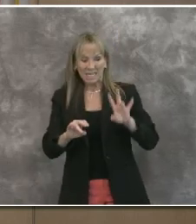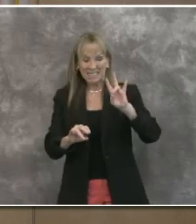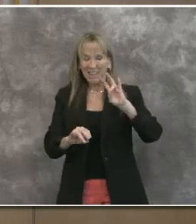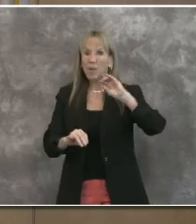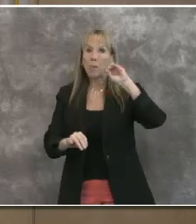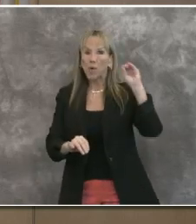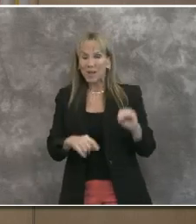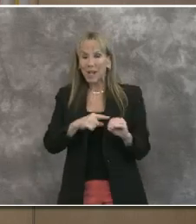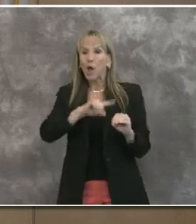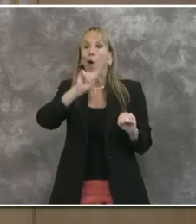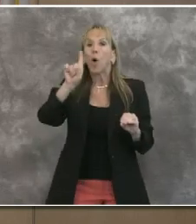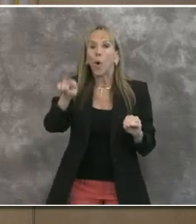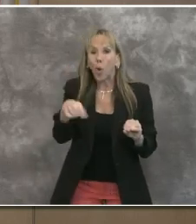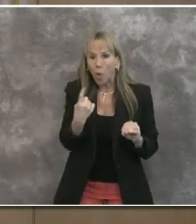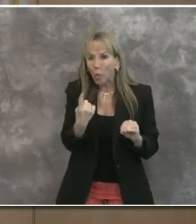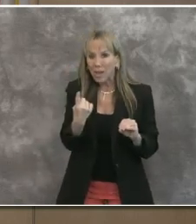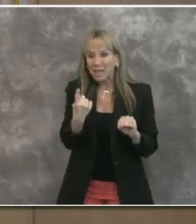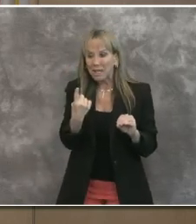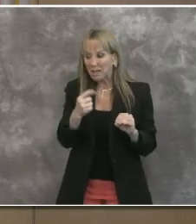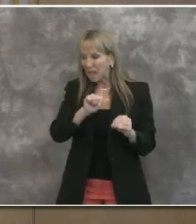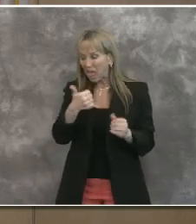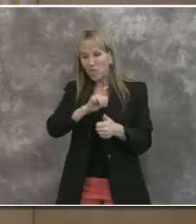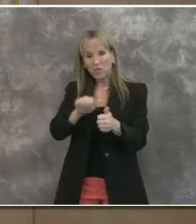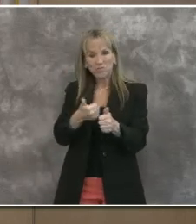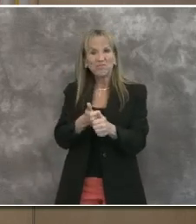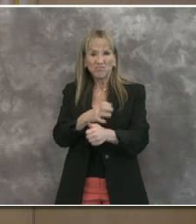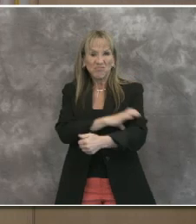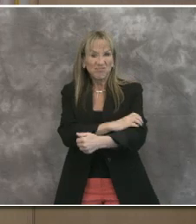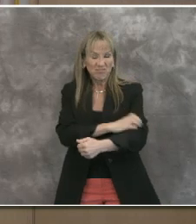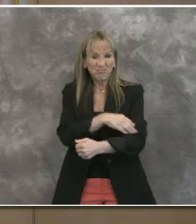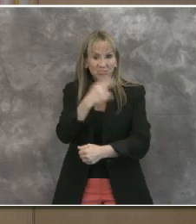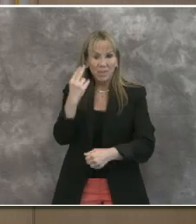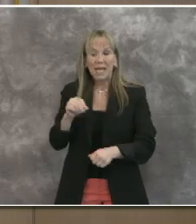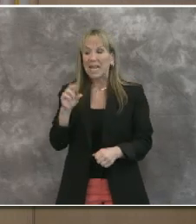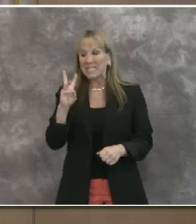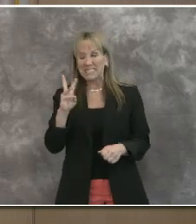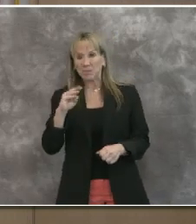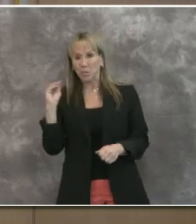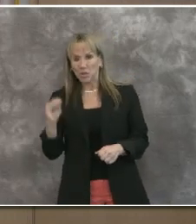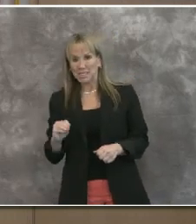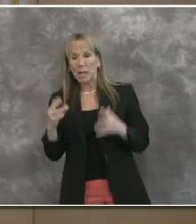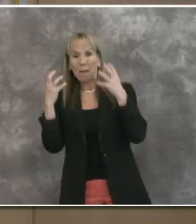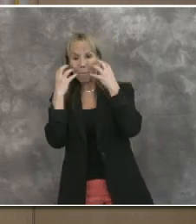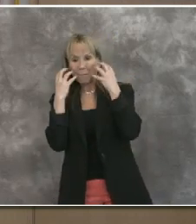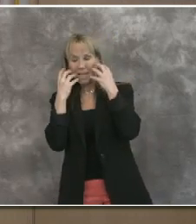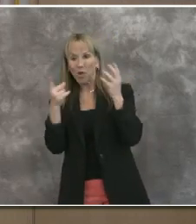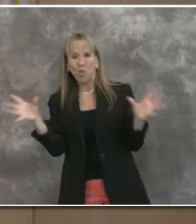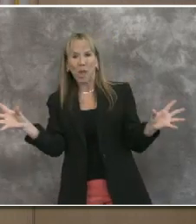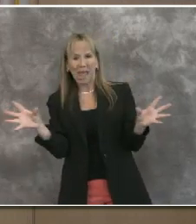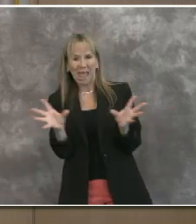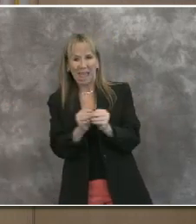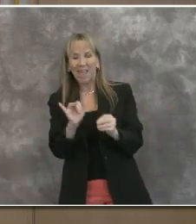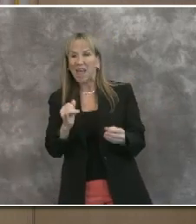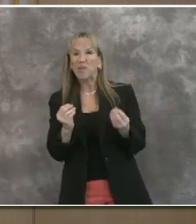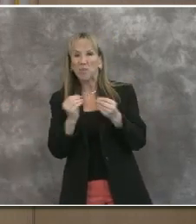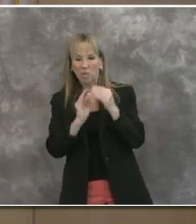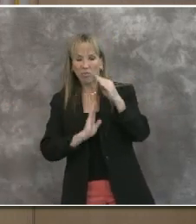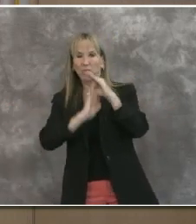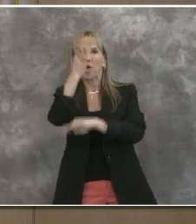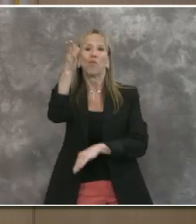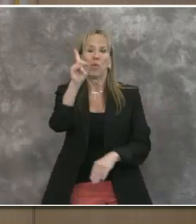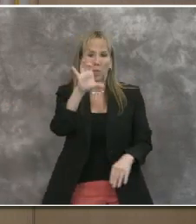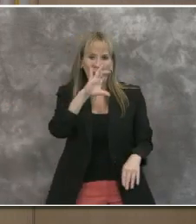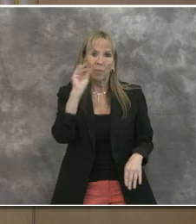underlying condition that they had was hypertension, and 6% had obesity. And if you add those percents up, that's way more than 100%, meaning